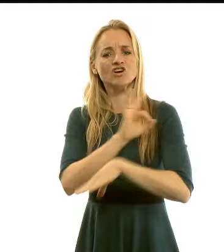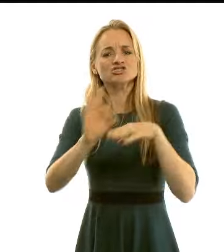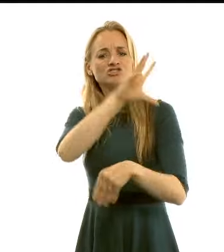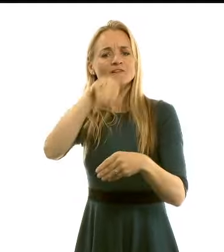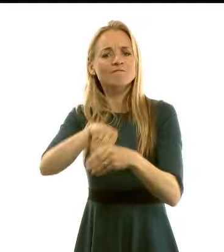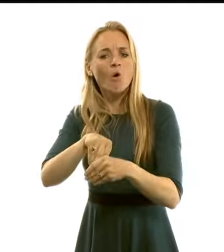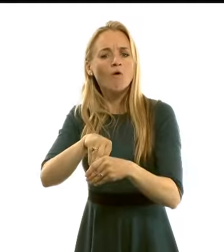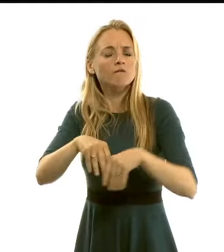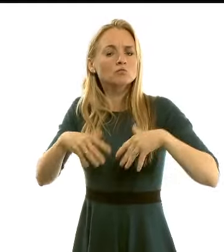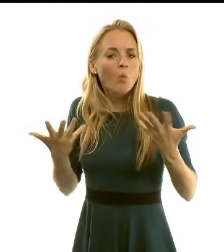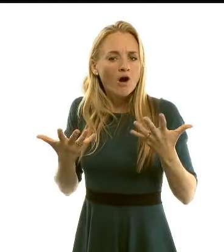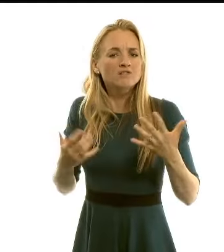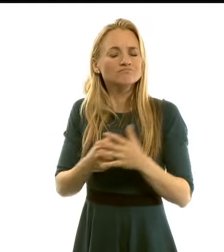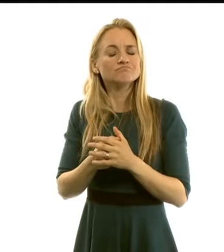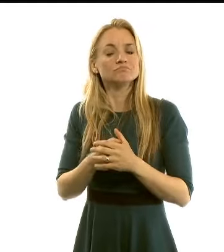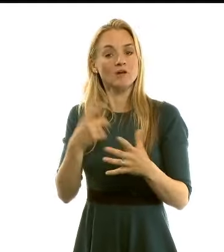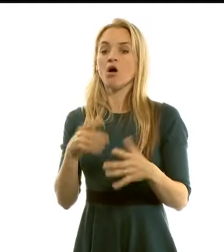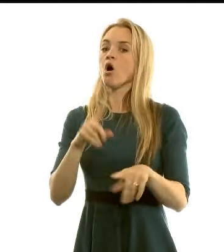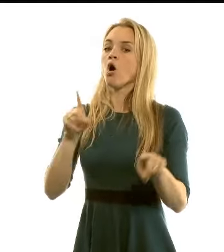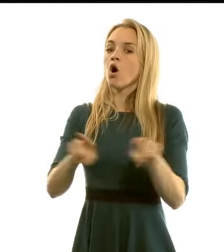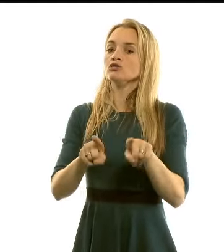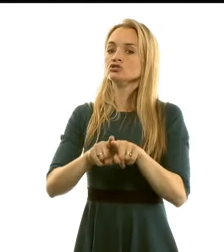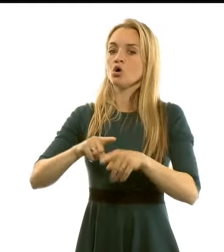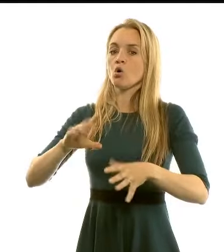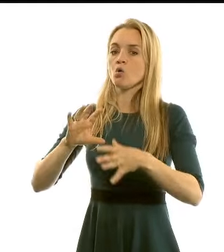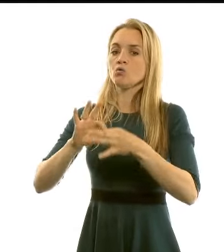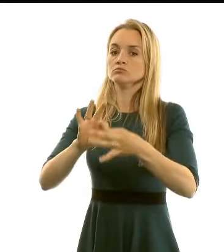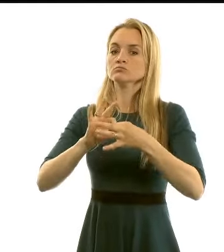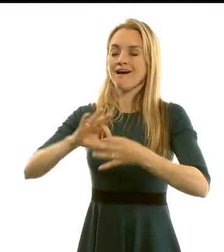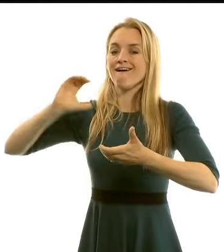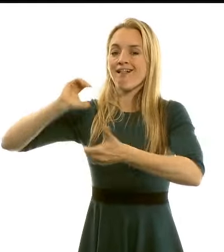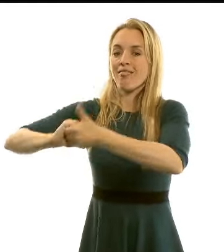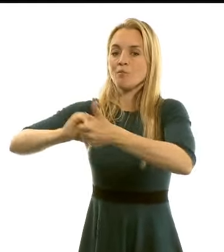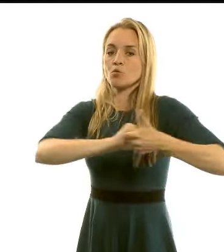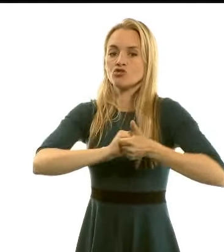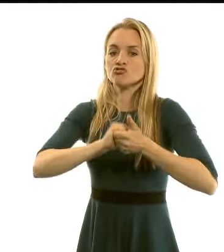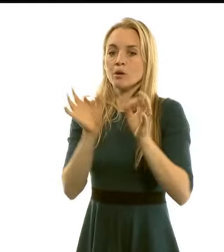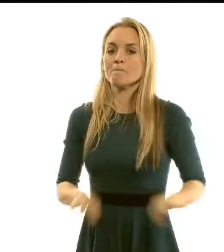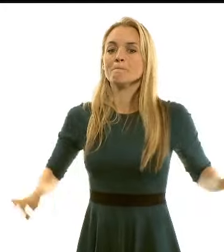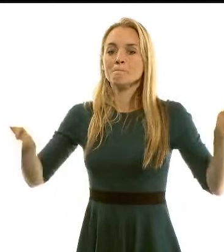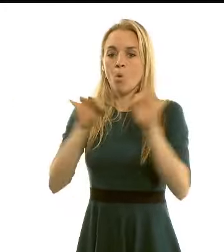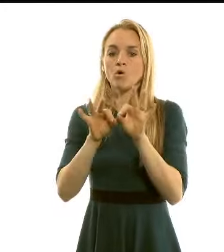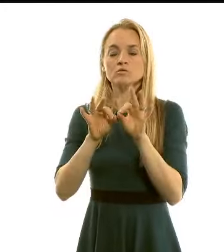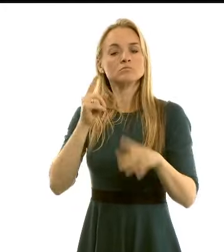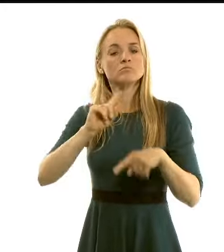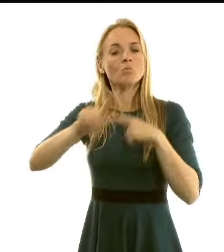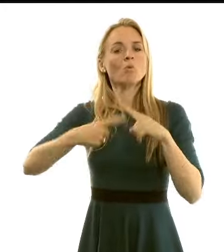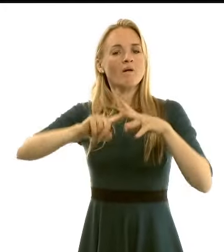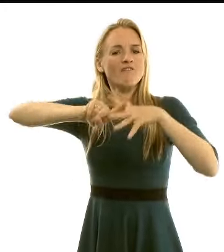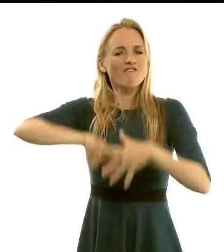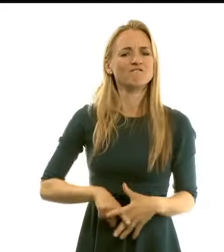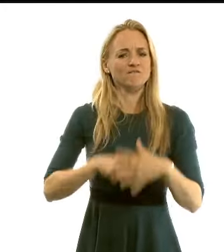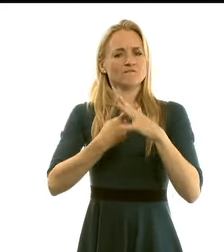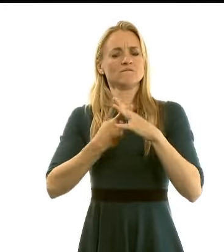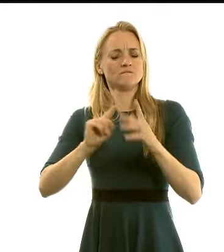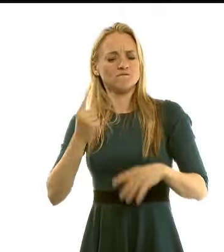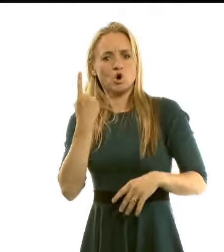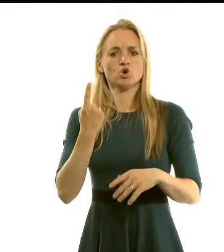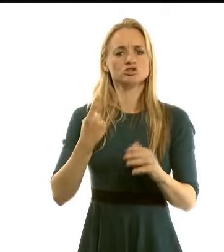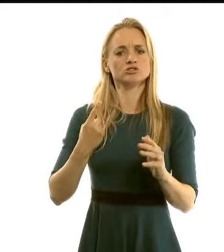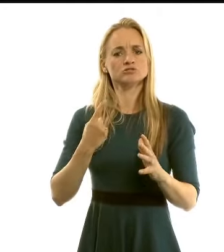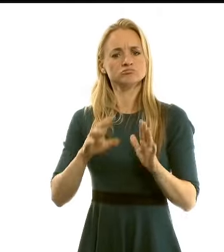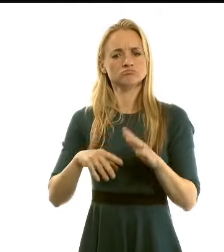bricks. For example, when making the first prototypes of a new set, we constantly check in with each other and help each other bring the creativity